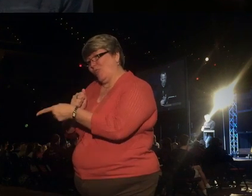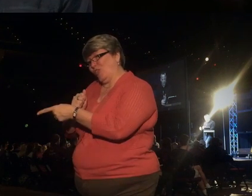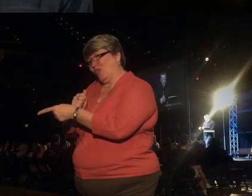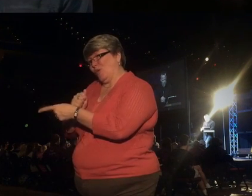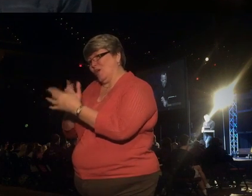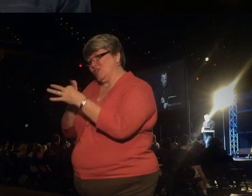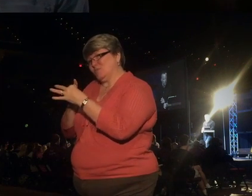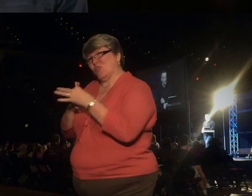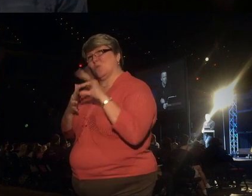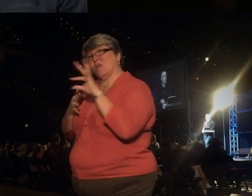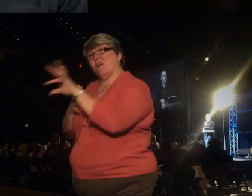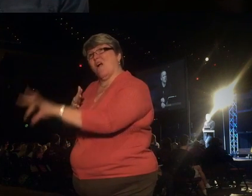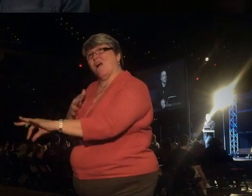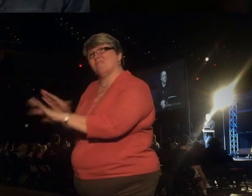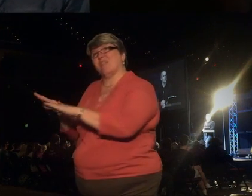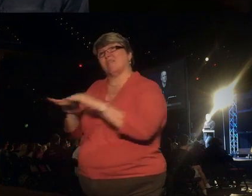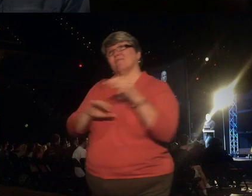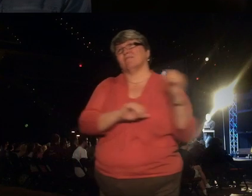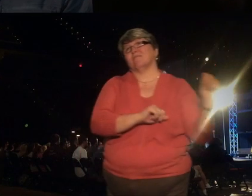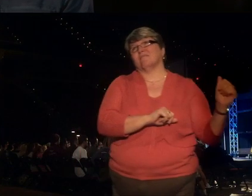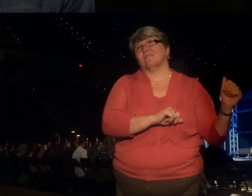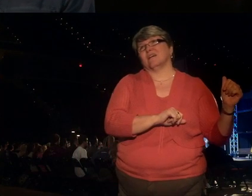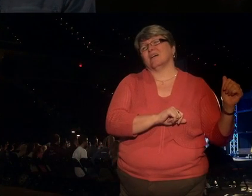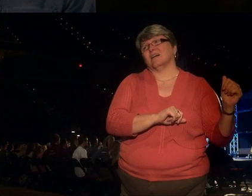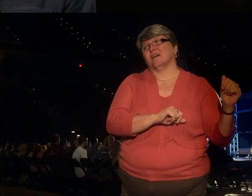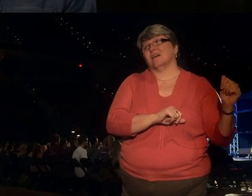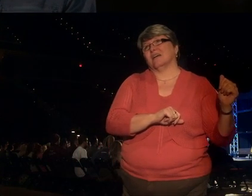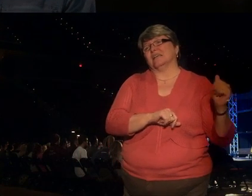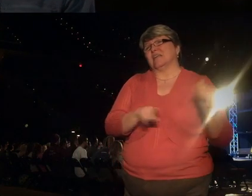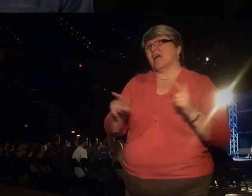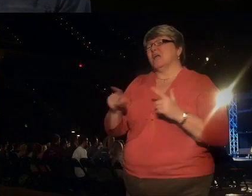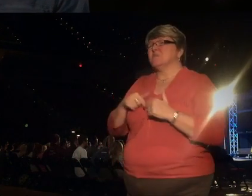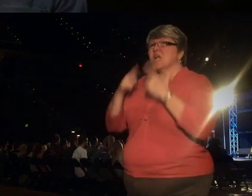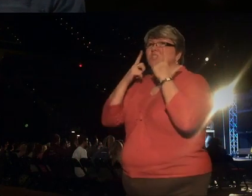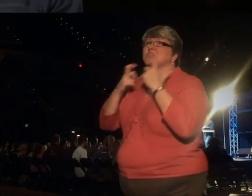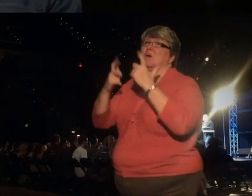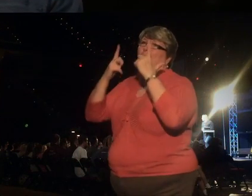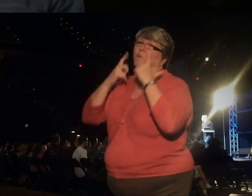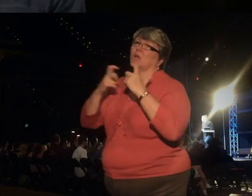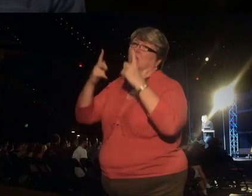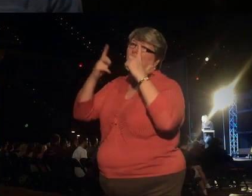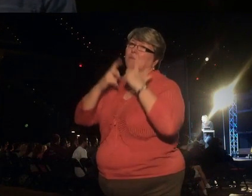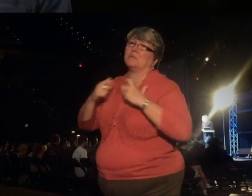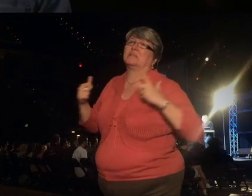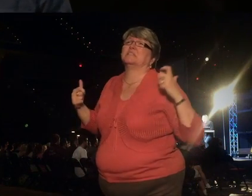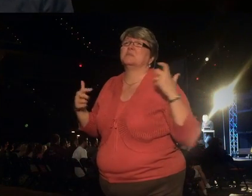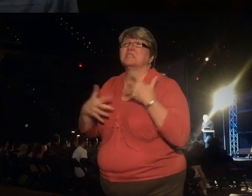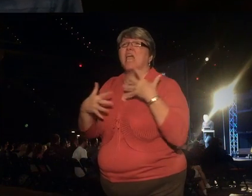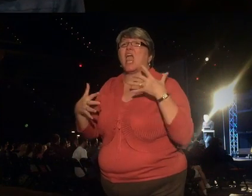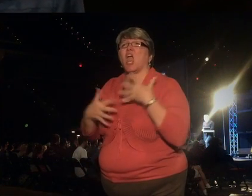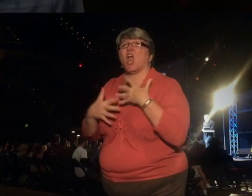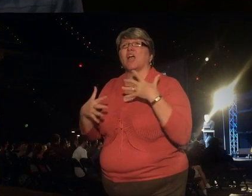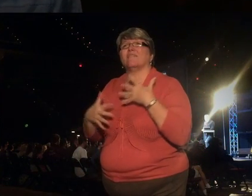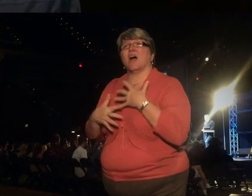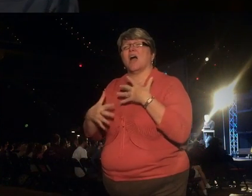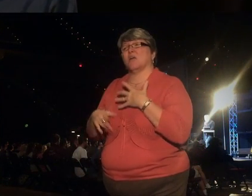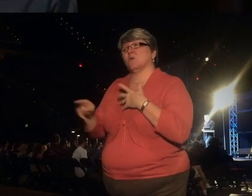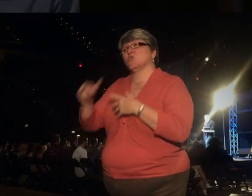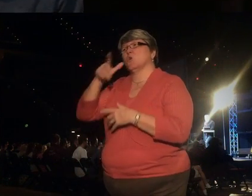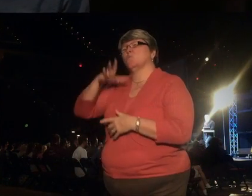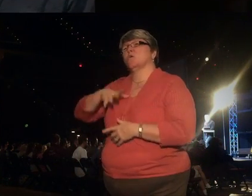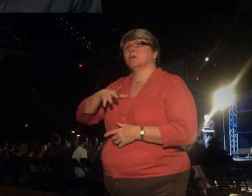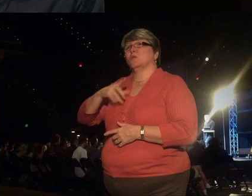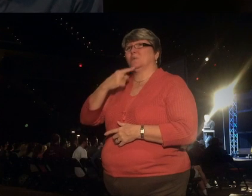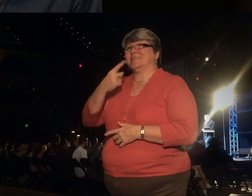table and walked out. And he said he began to weep because he was terrified of what his woman would say when she